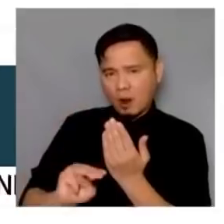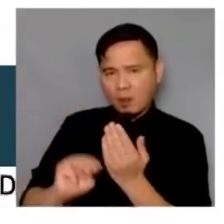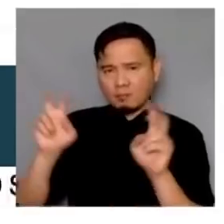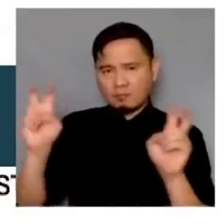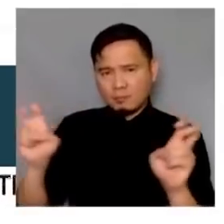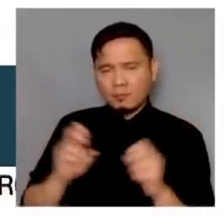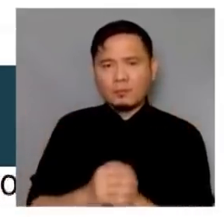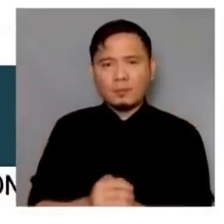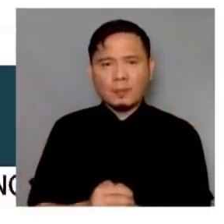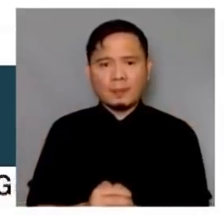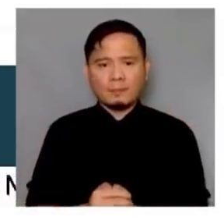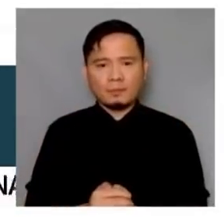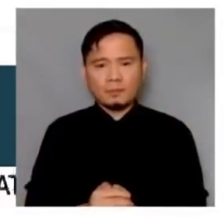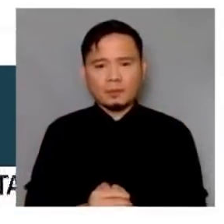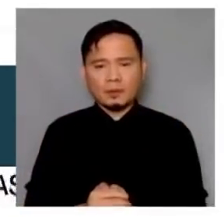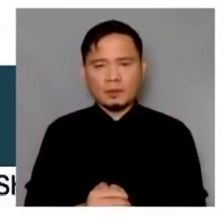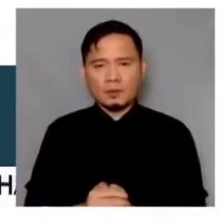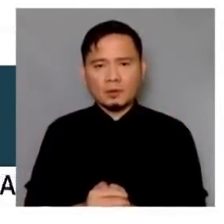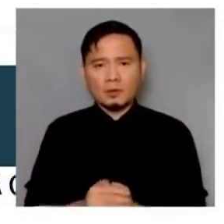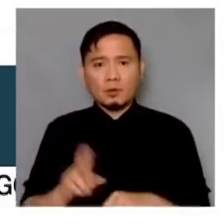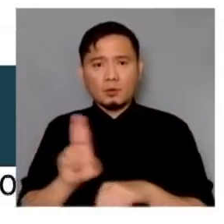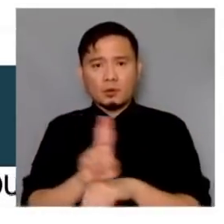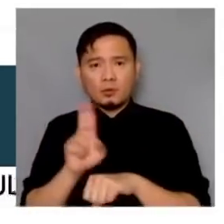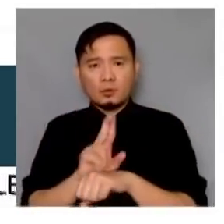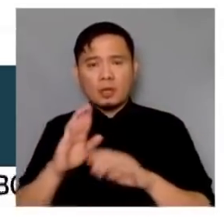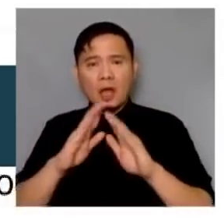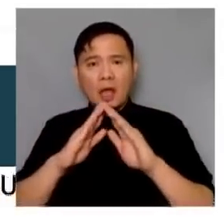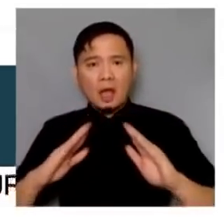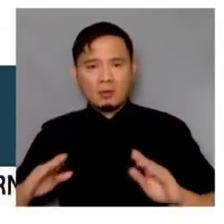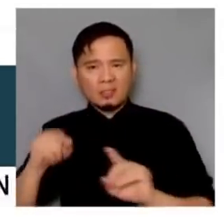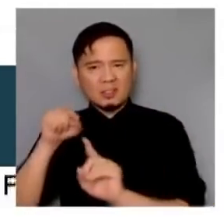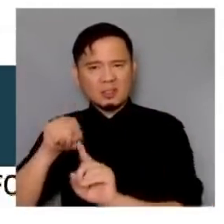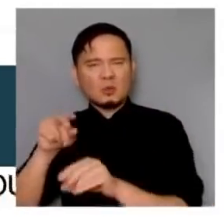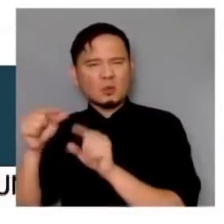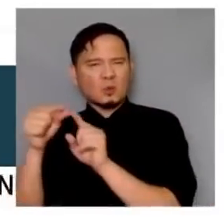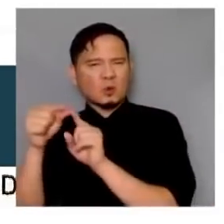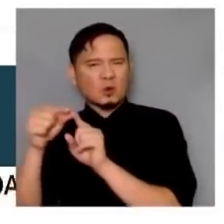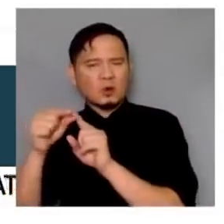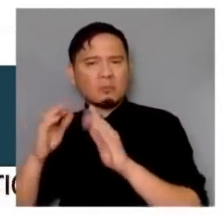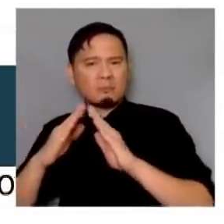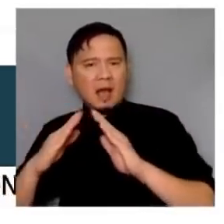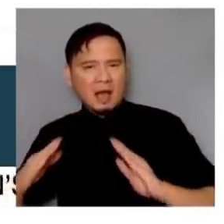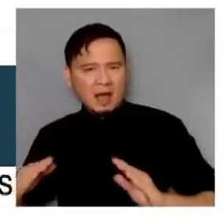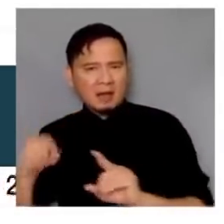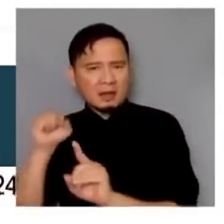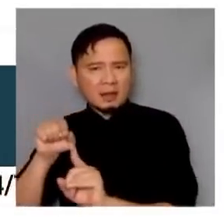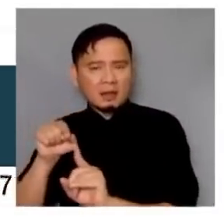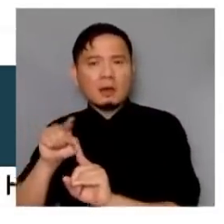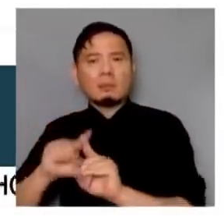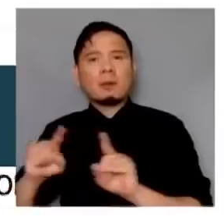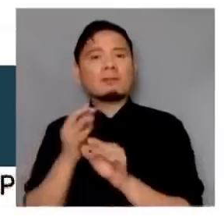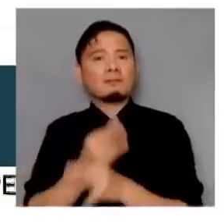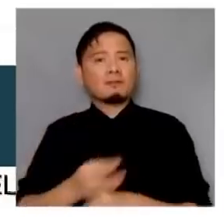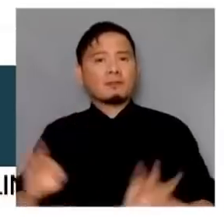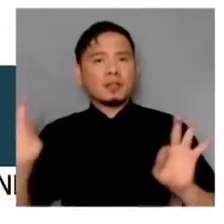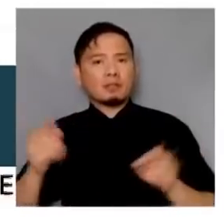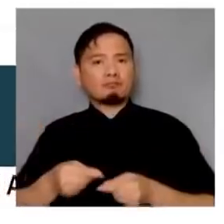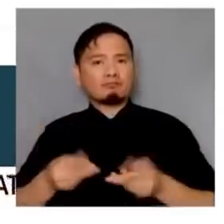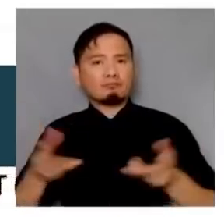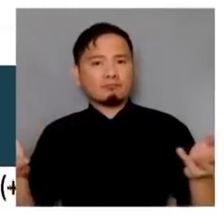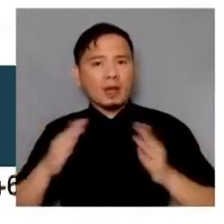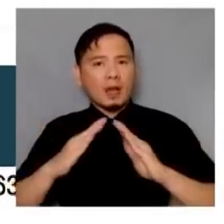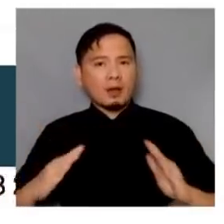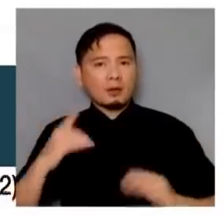Ginagamit lang po yung pabahay as the word, but it's actually libreng pabahay sa mga